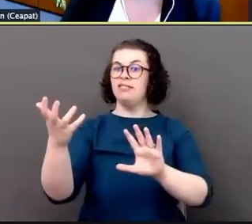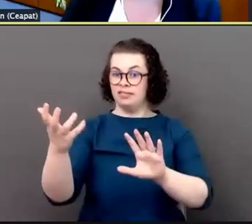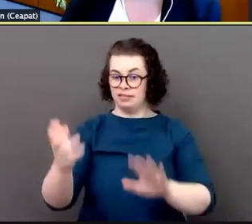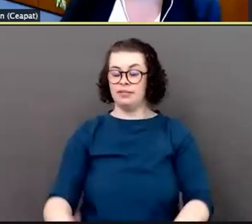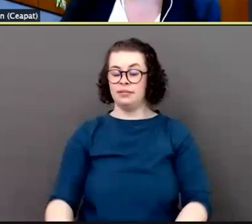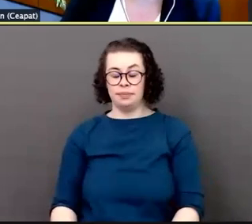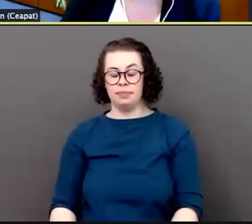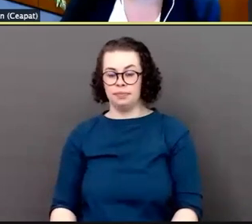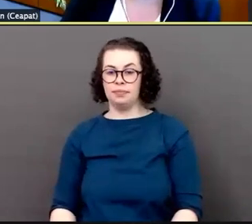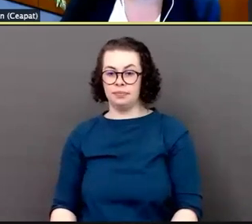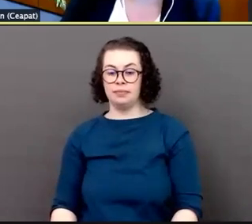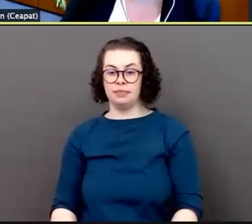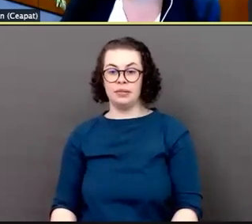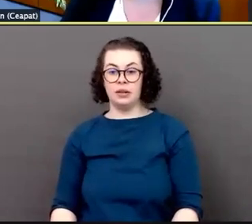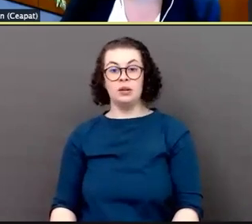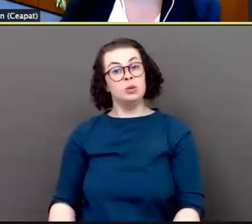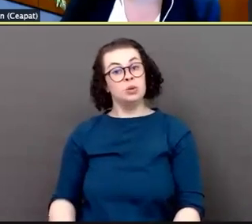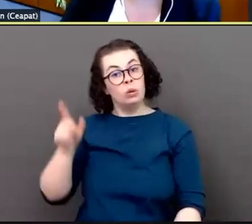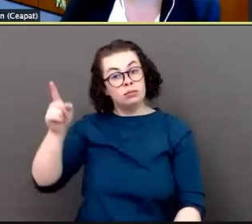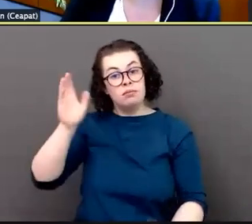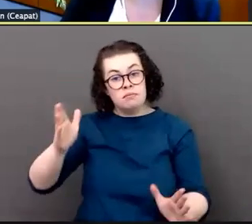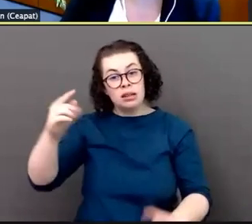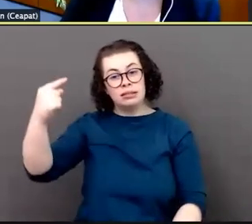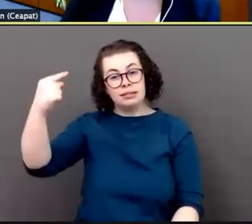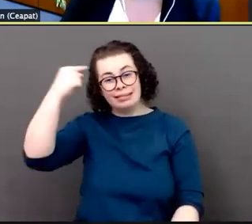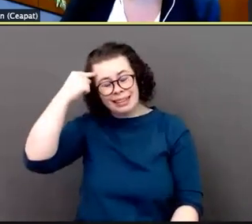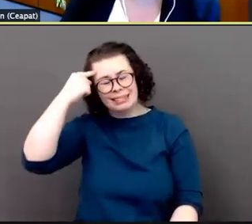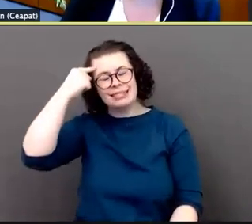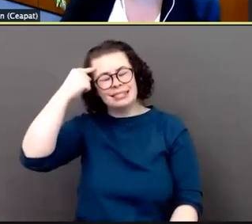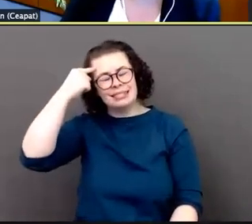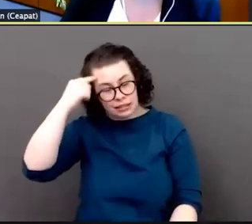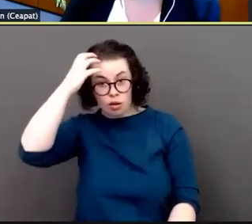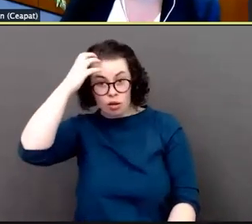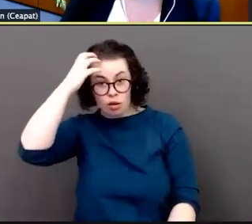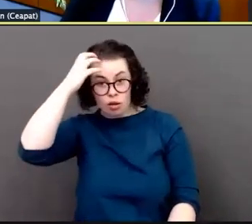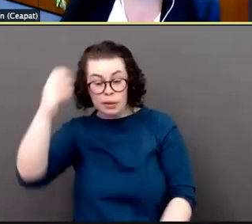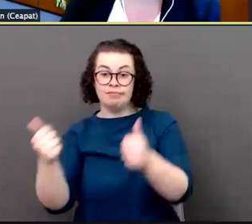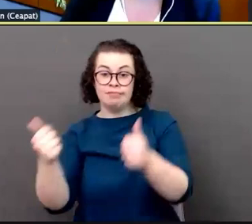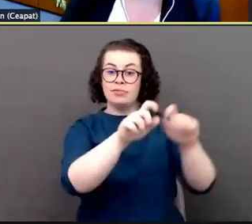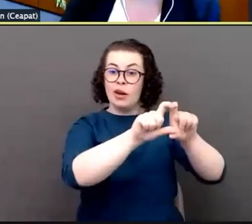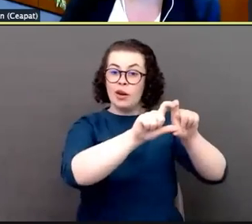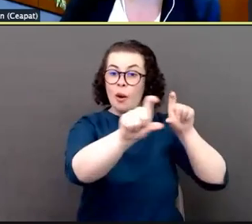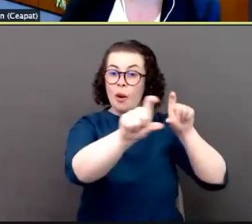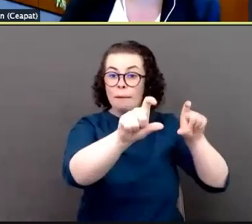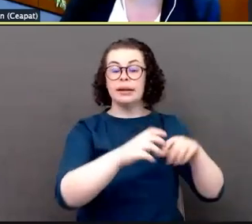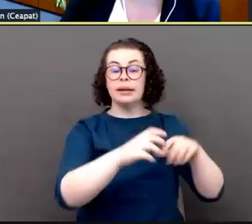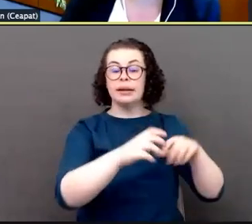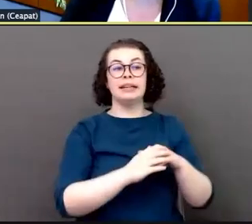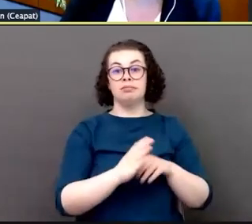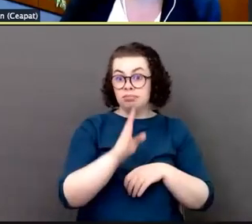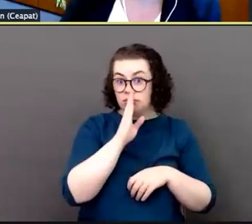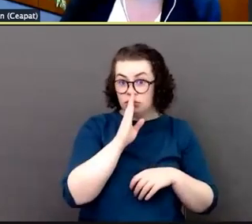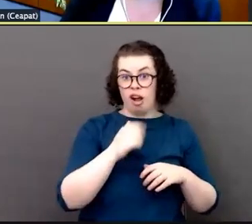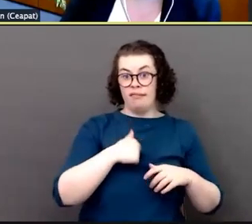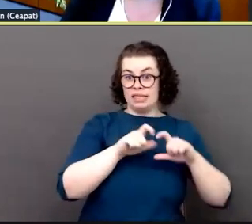different social factors, including companies, suppliers, public and private workers, as